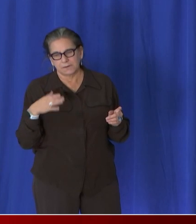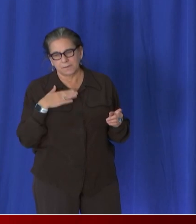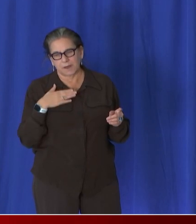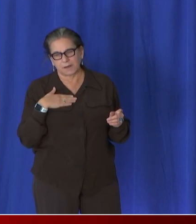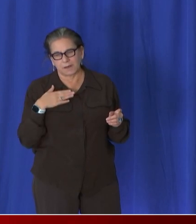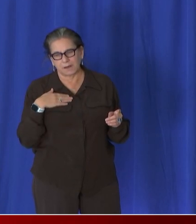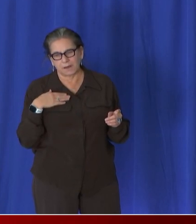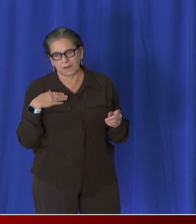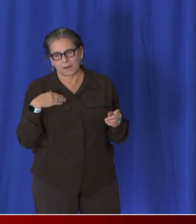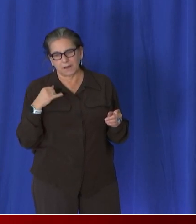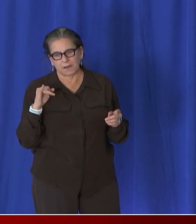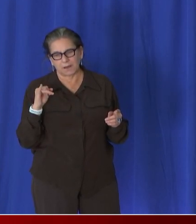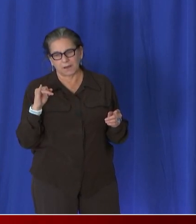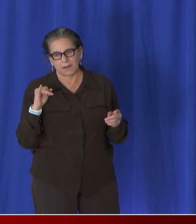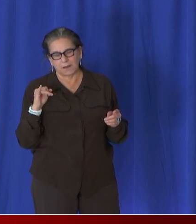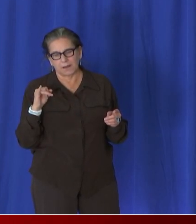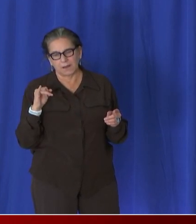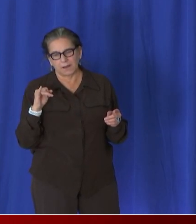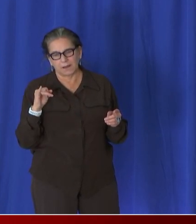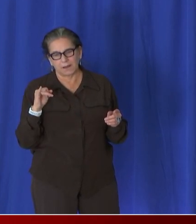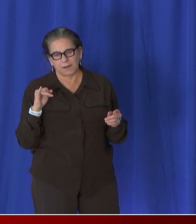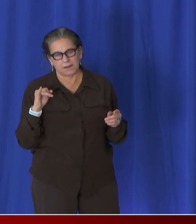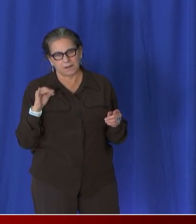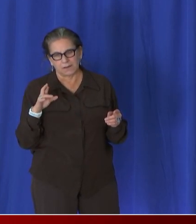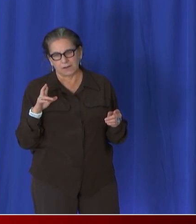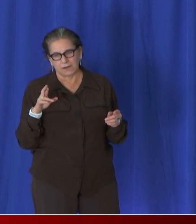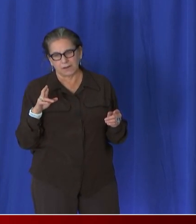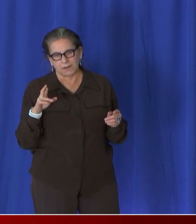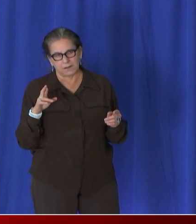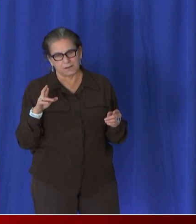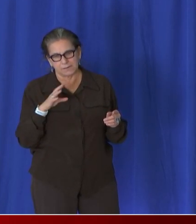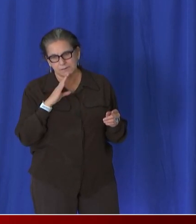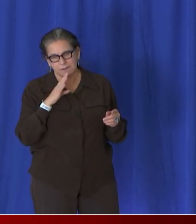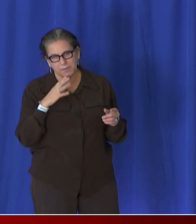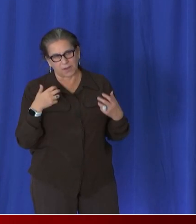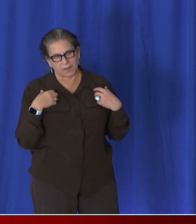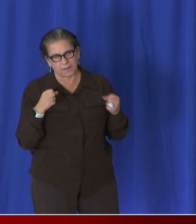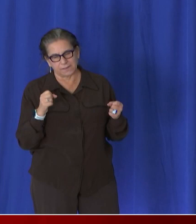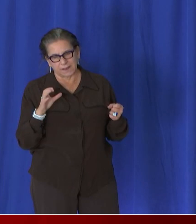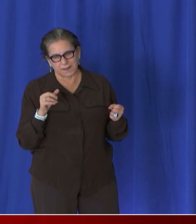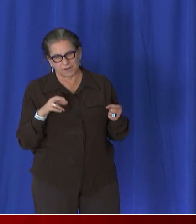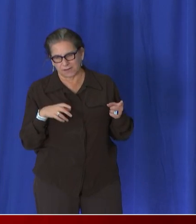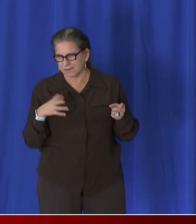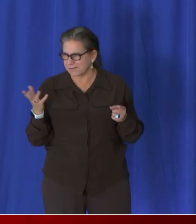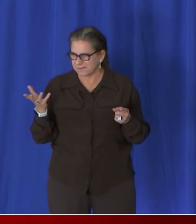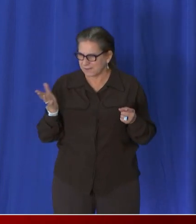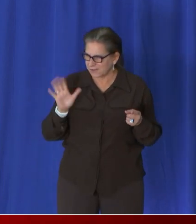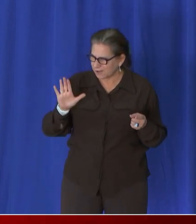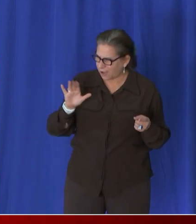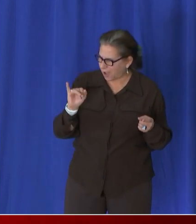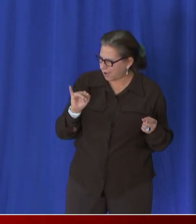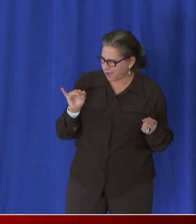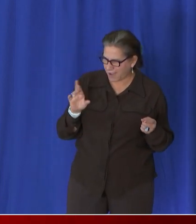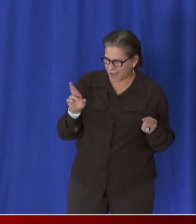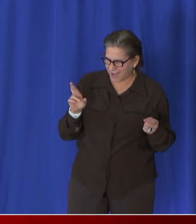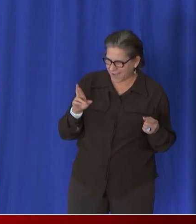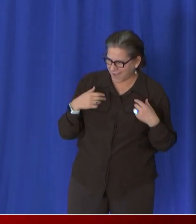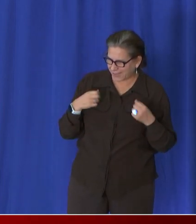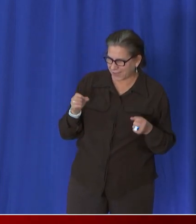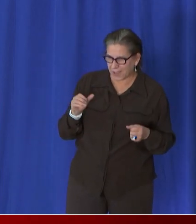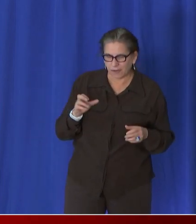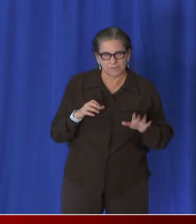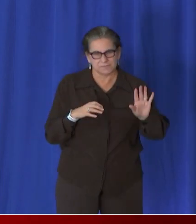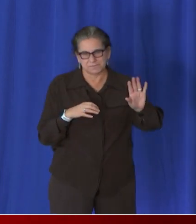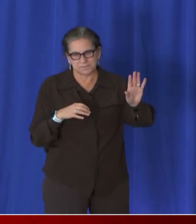IR passport, our healthcare. I think I just called it something different. Oh, Yeah. well, I mean, I'm just kind of